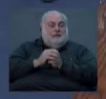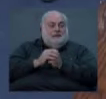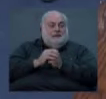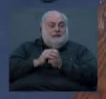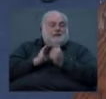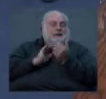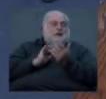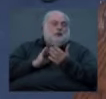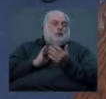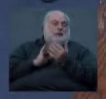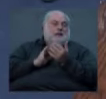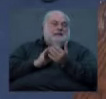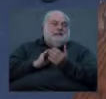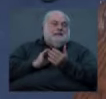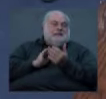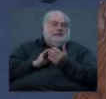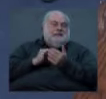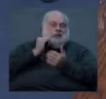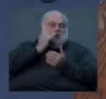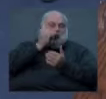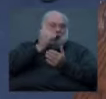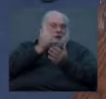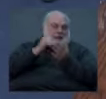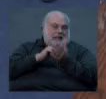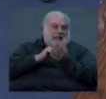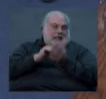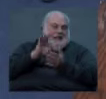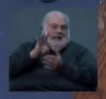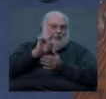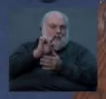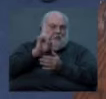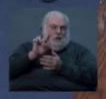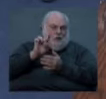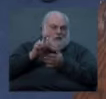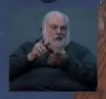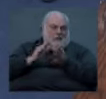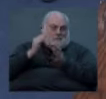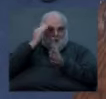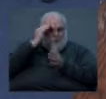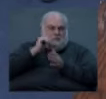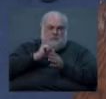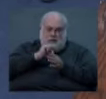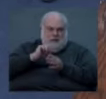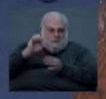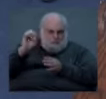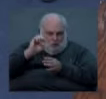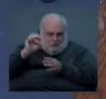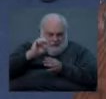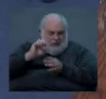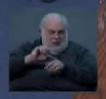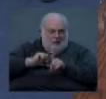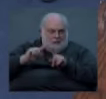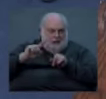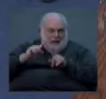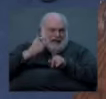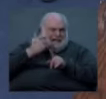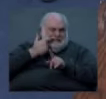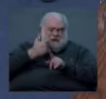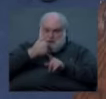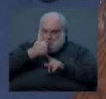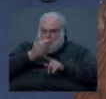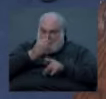waited a little bit, and then I called back 911. Let them know it wasn't an emergency, but I told them what I just told